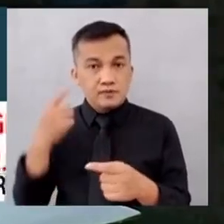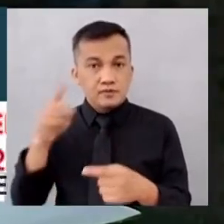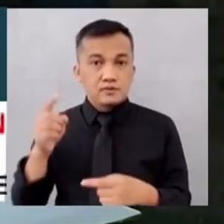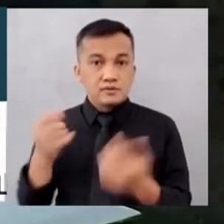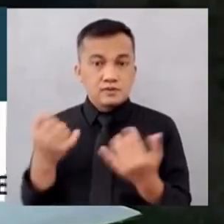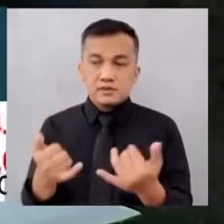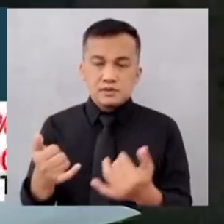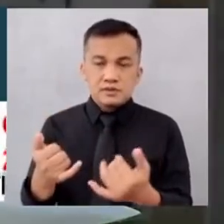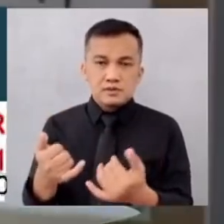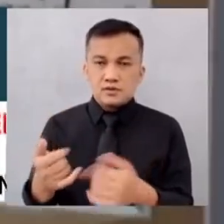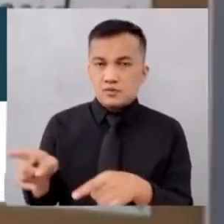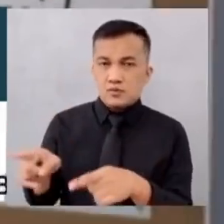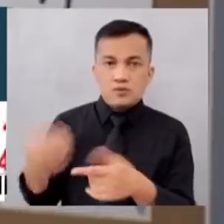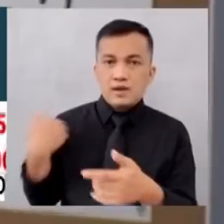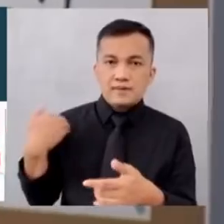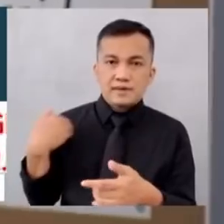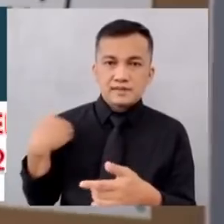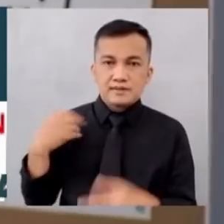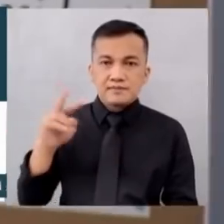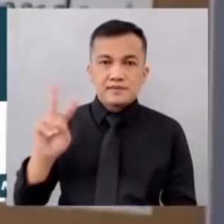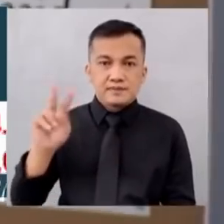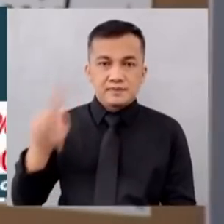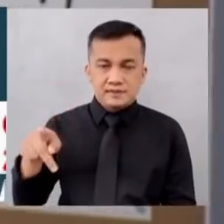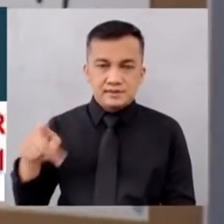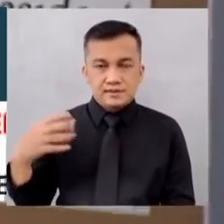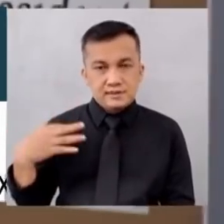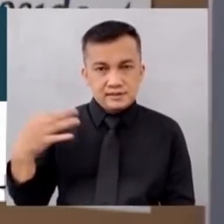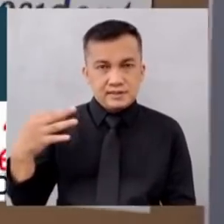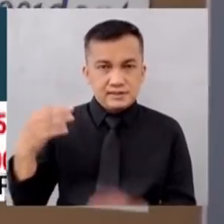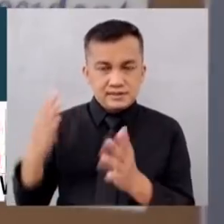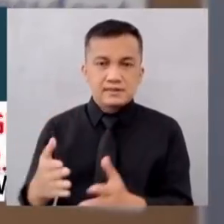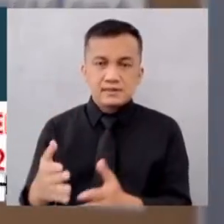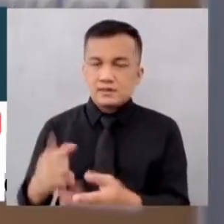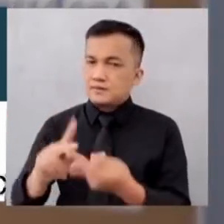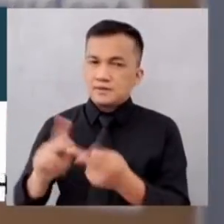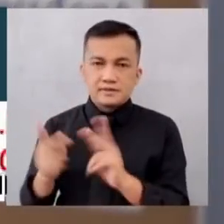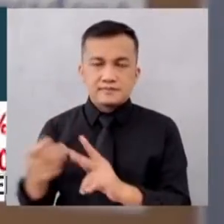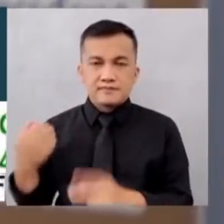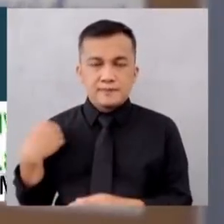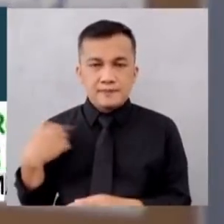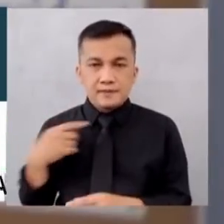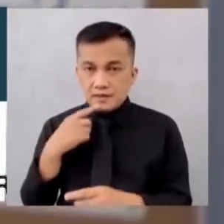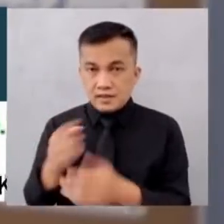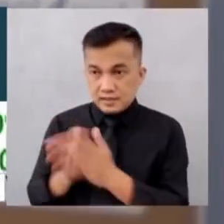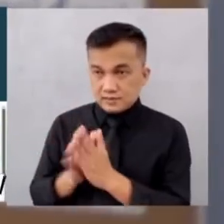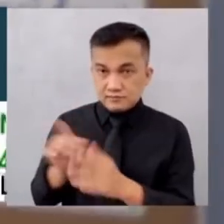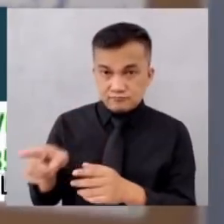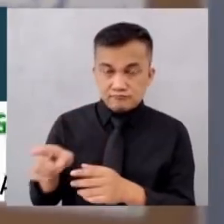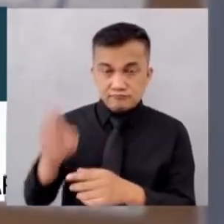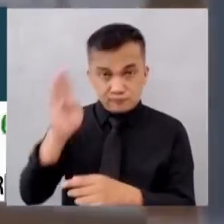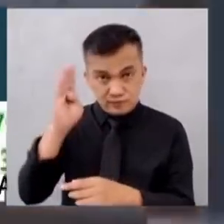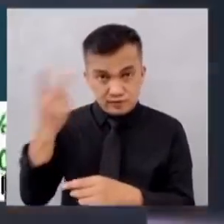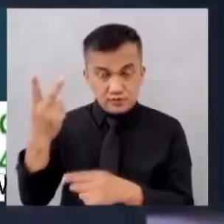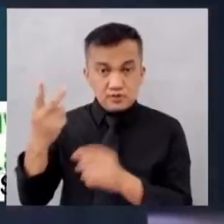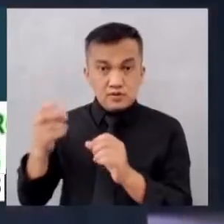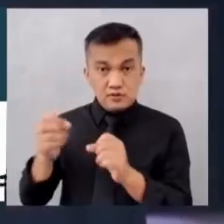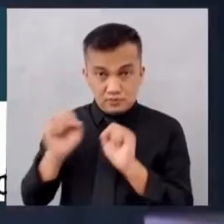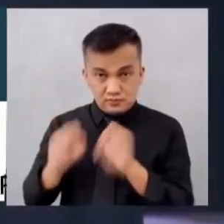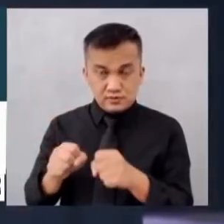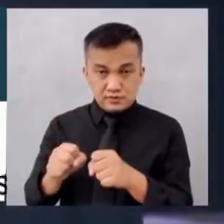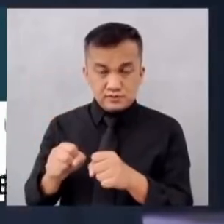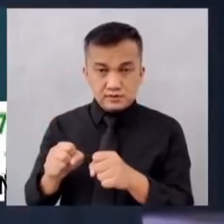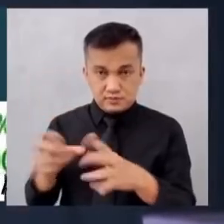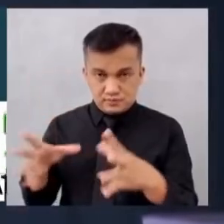any vice presidential candidate. He has no running mate. He was also asked if he was open to the possibility of running